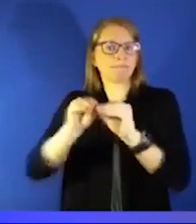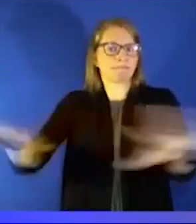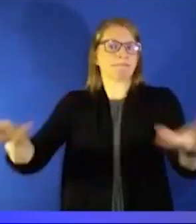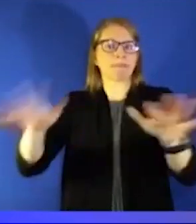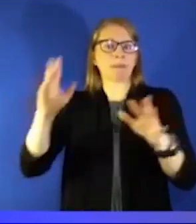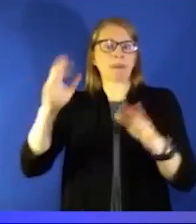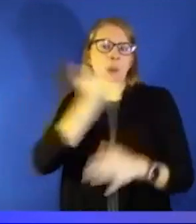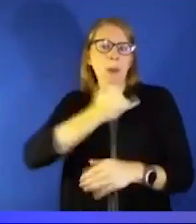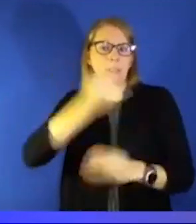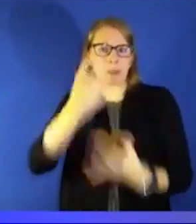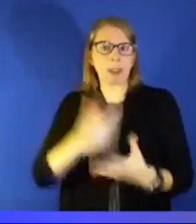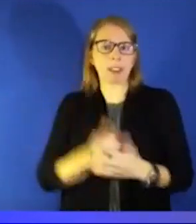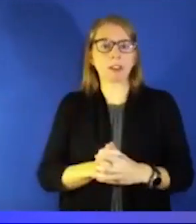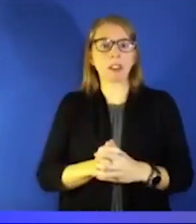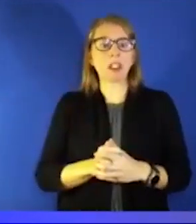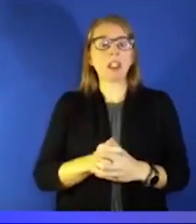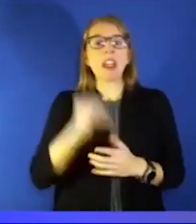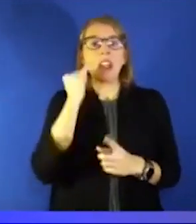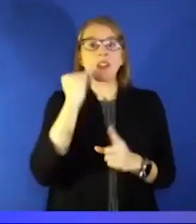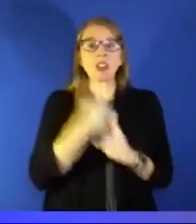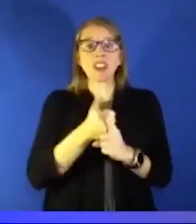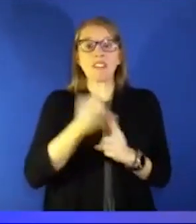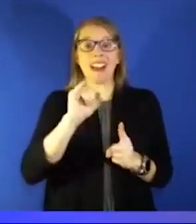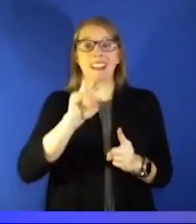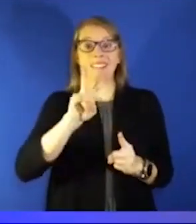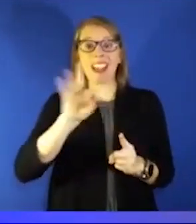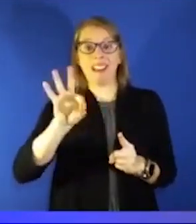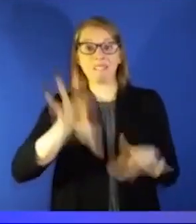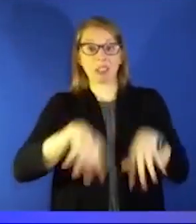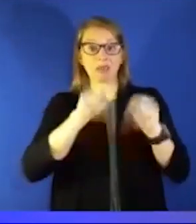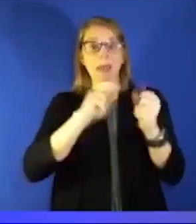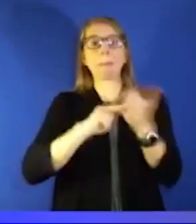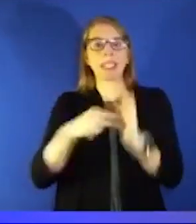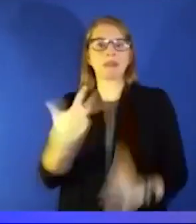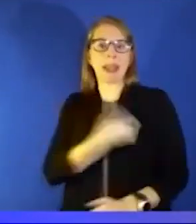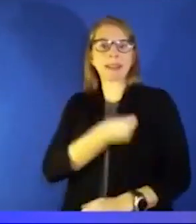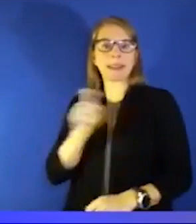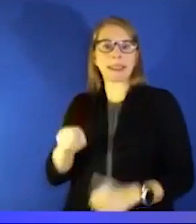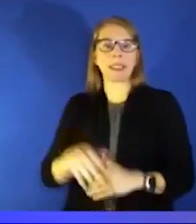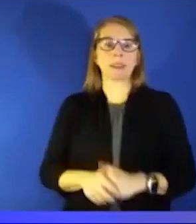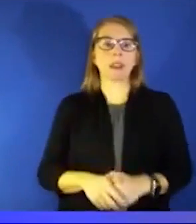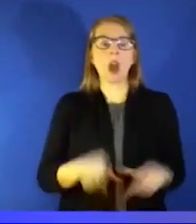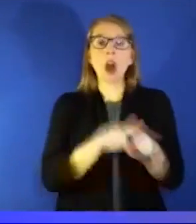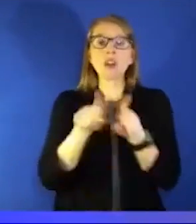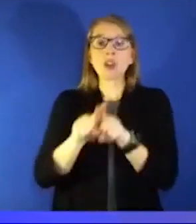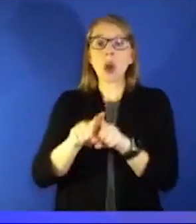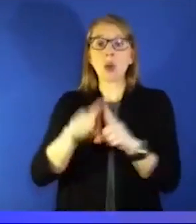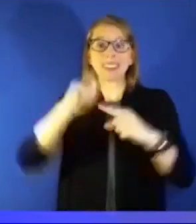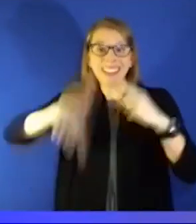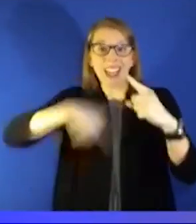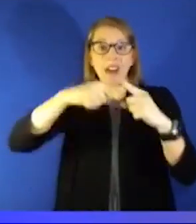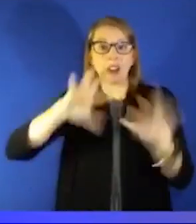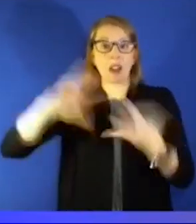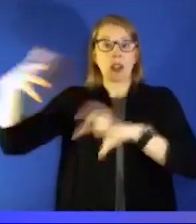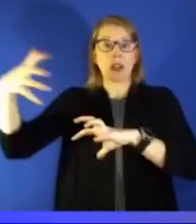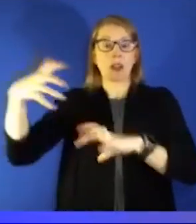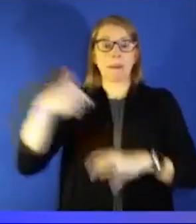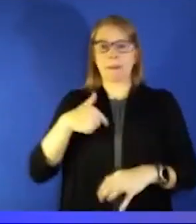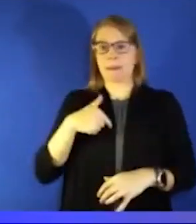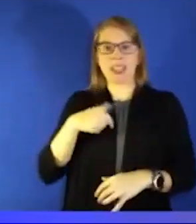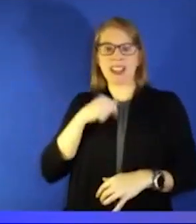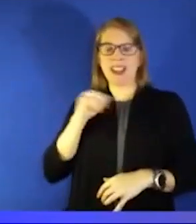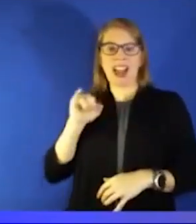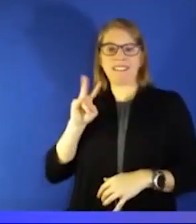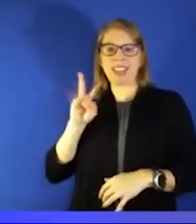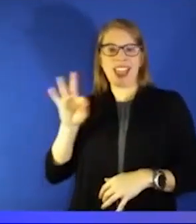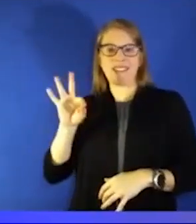get vaccinated. This brings up another good point about irregular cycles. I don't do in vitro fertilization, but